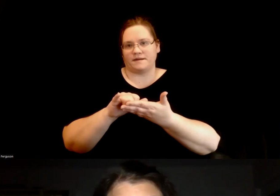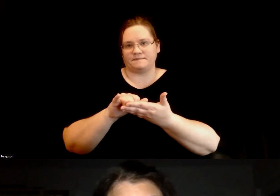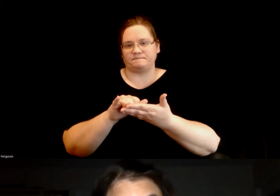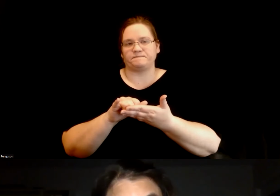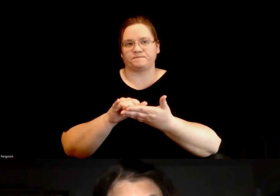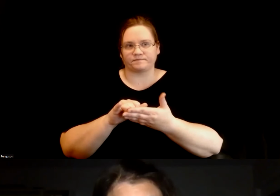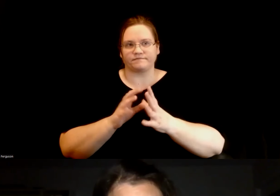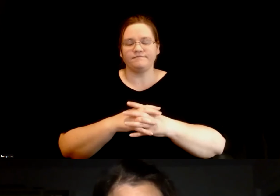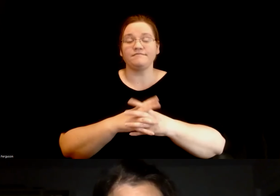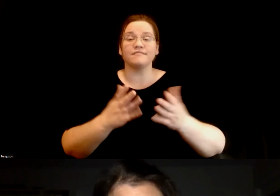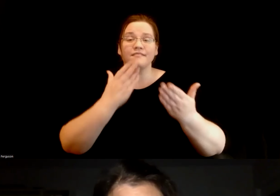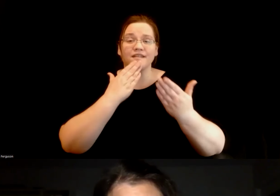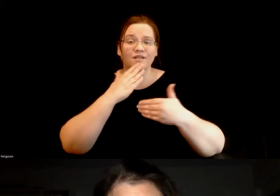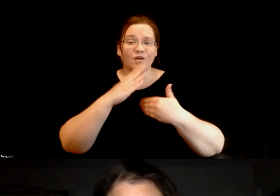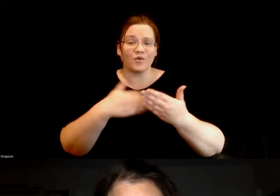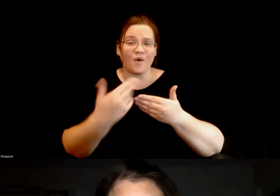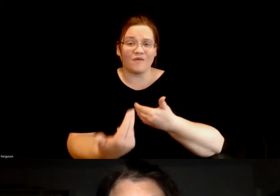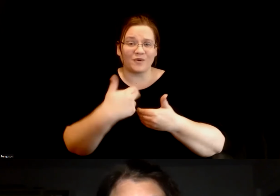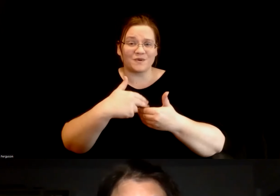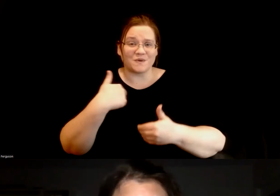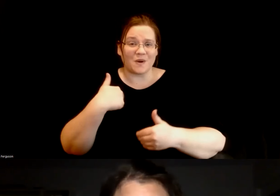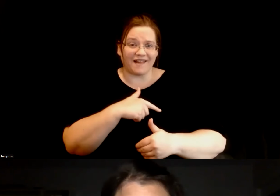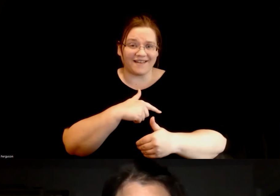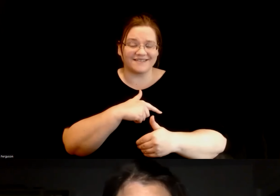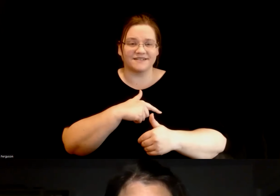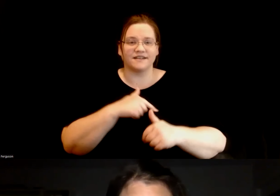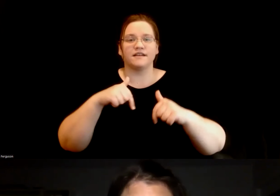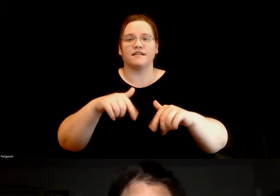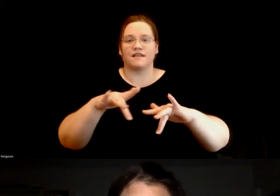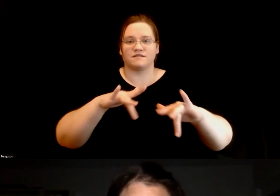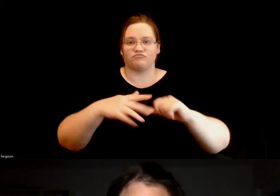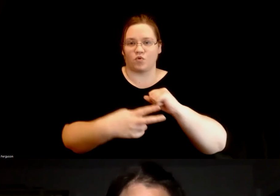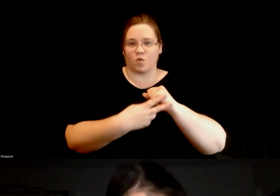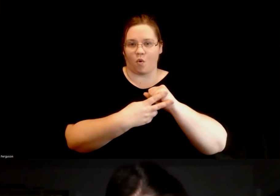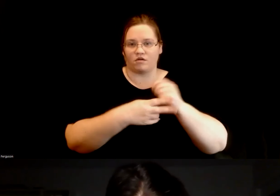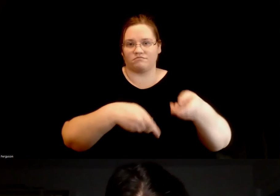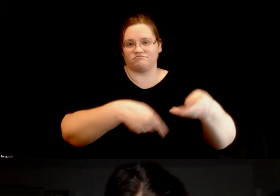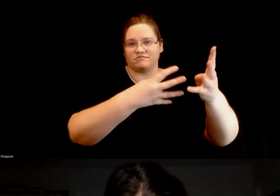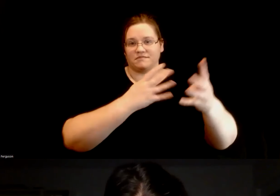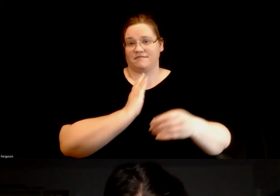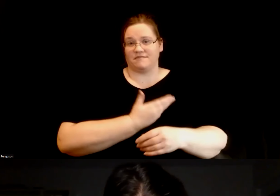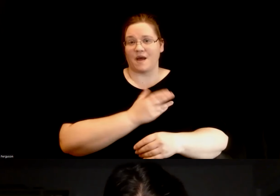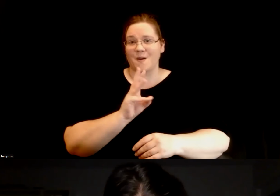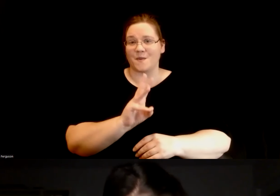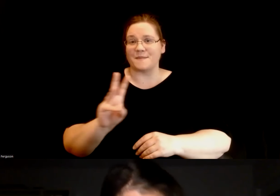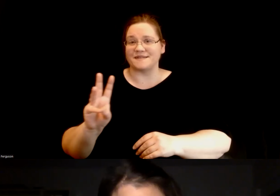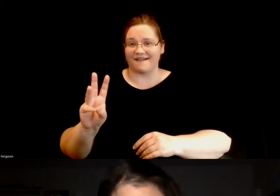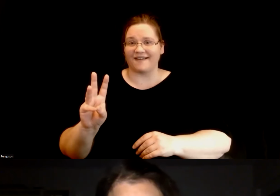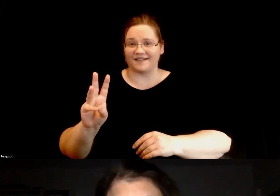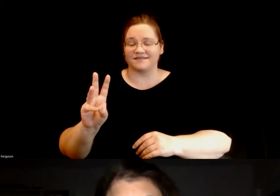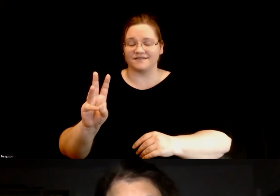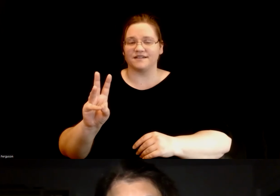So I want to thank everyone for joining us. This is going to be recorded and put on our website. So